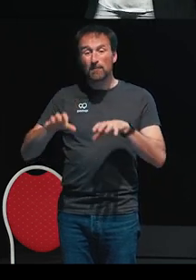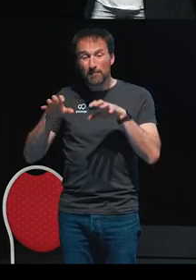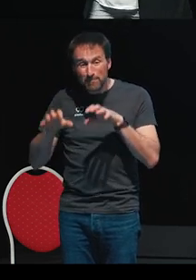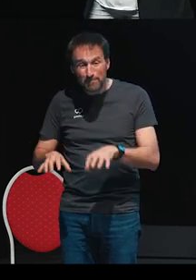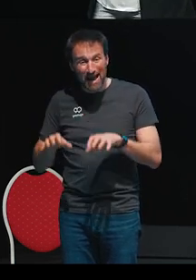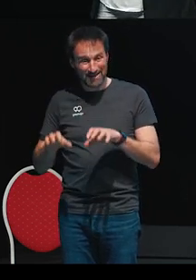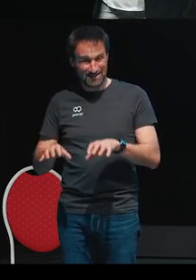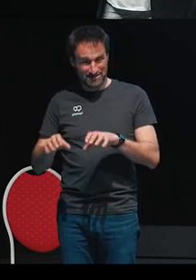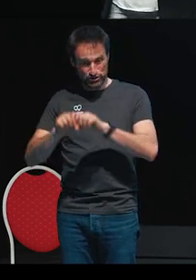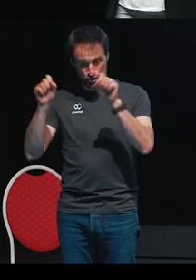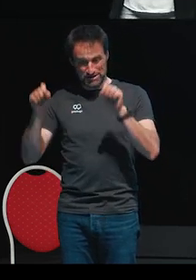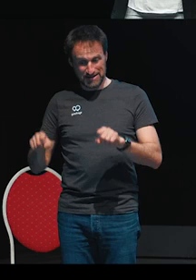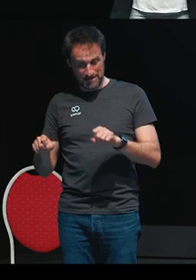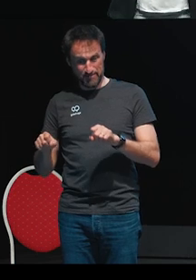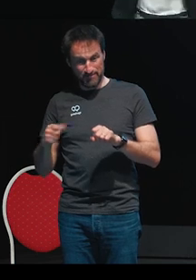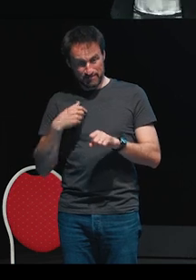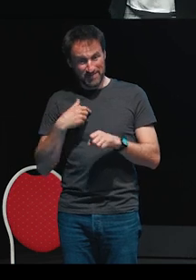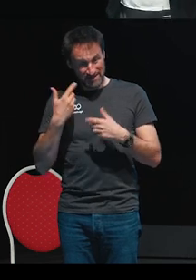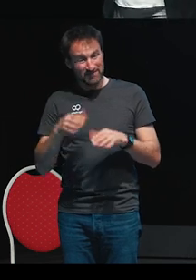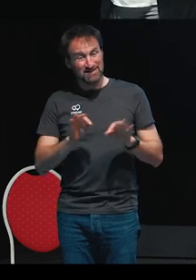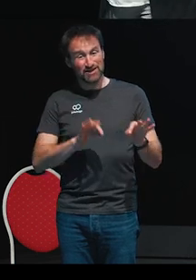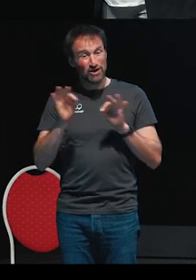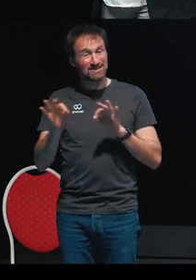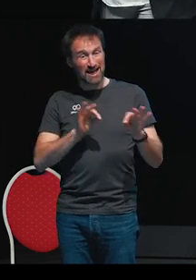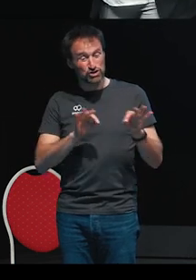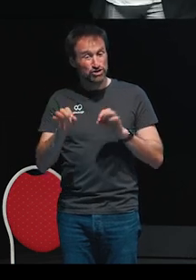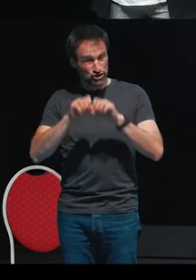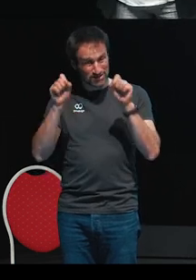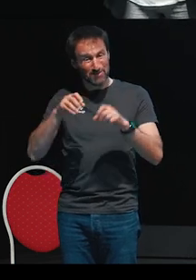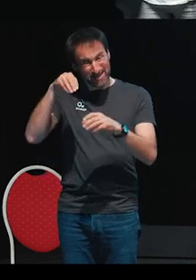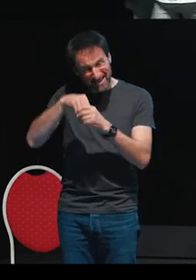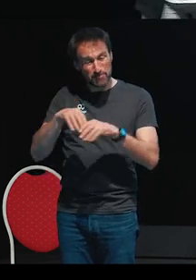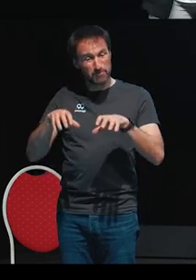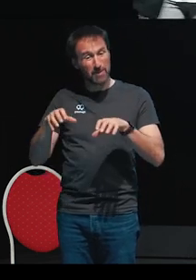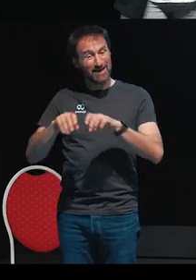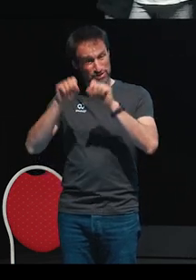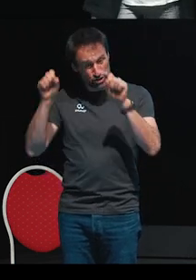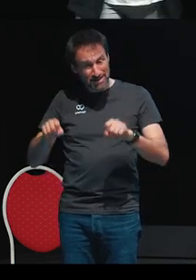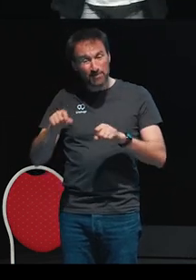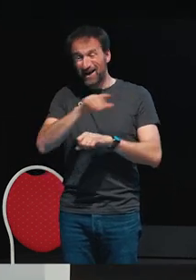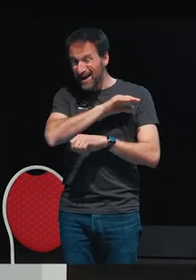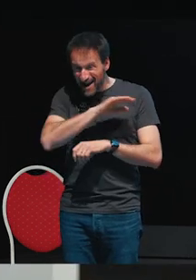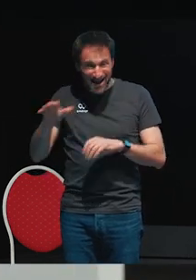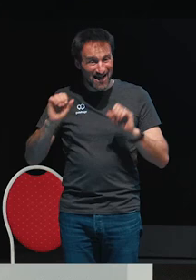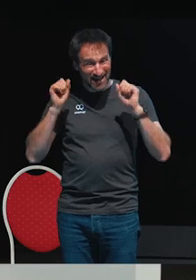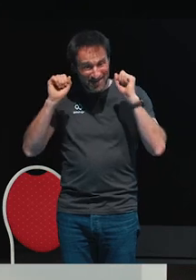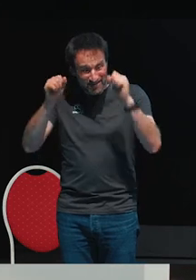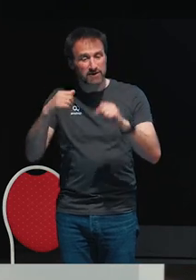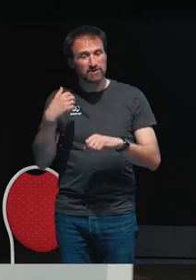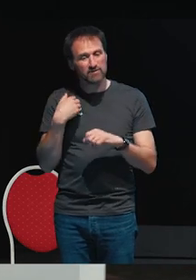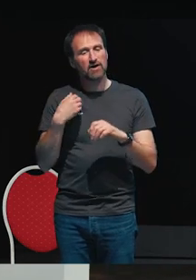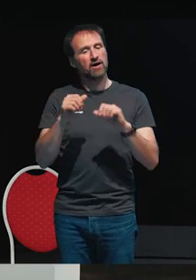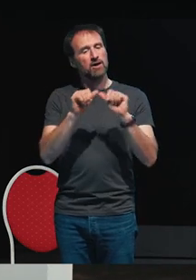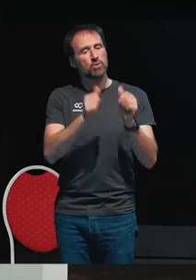engine to a banking system where all of the activities were modeled as